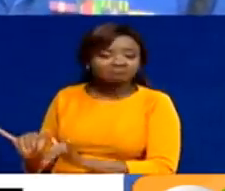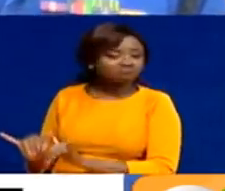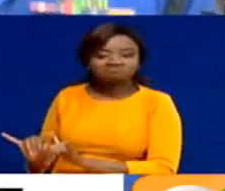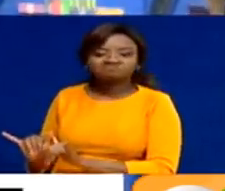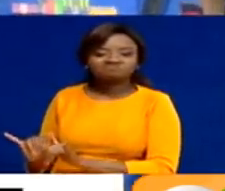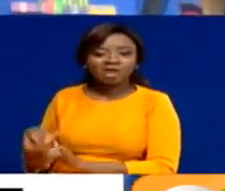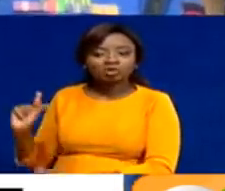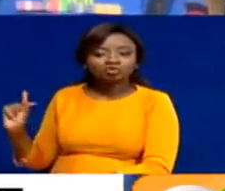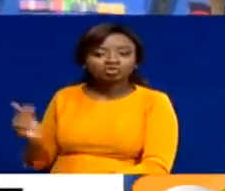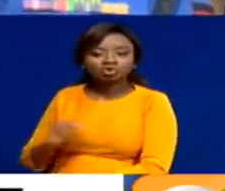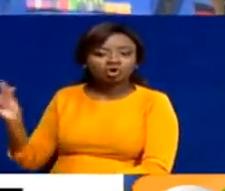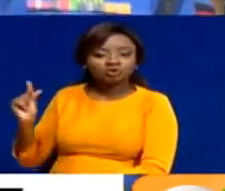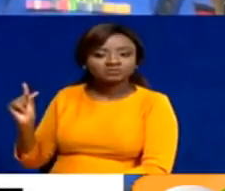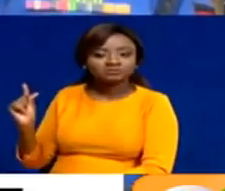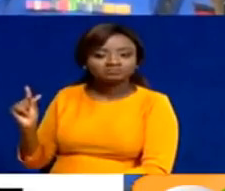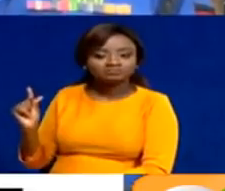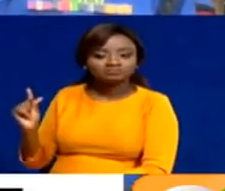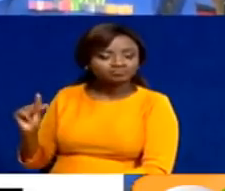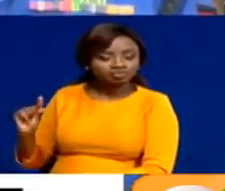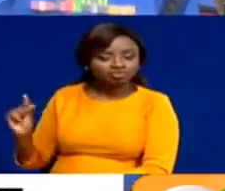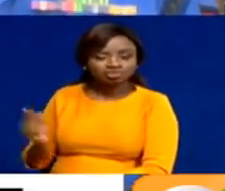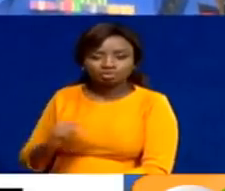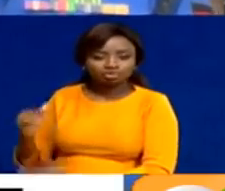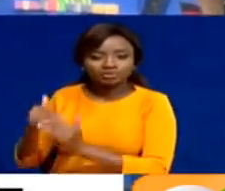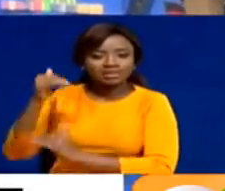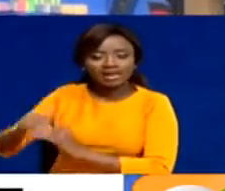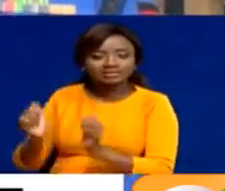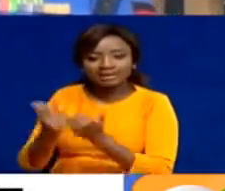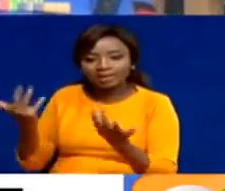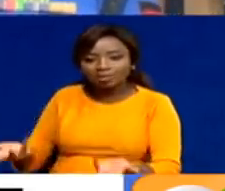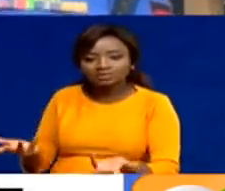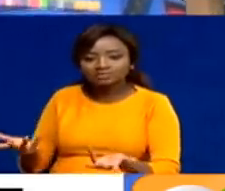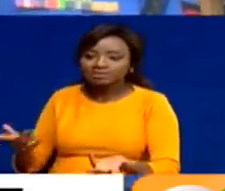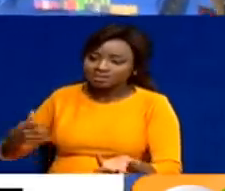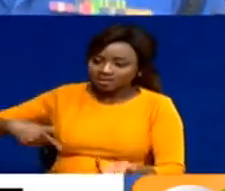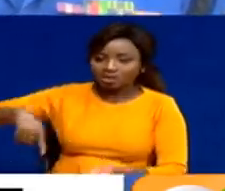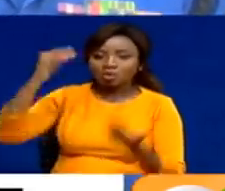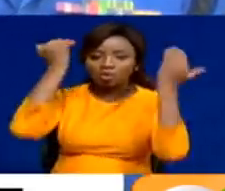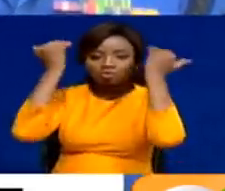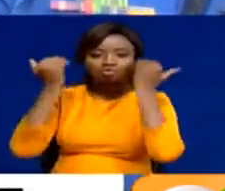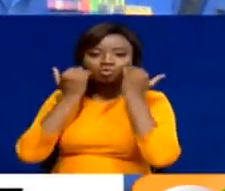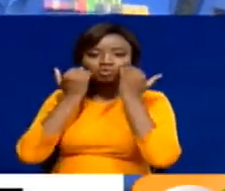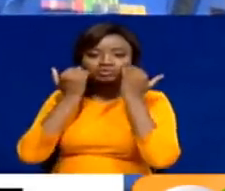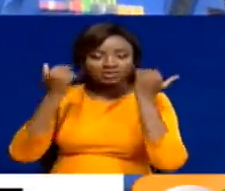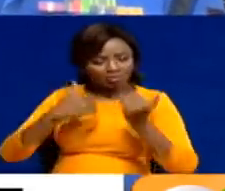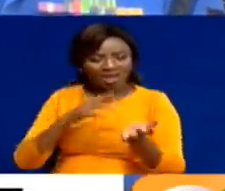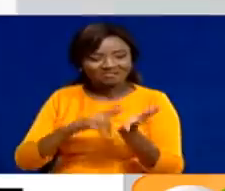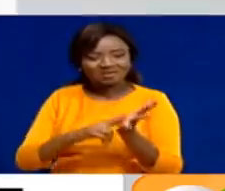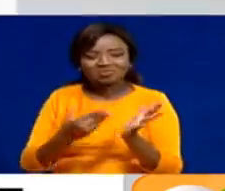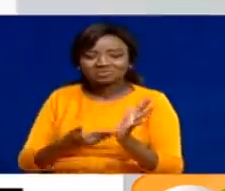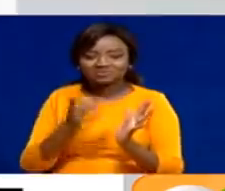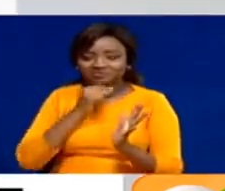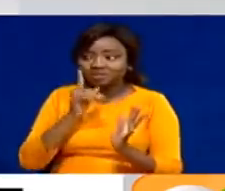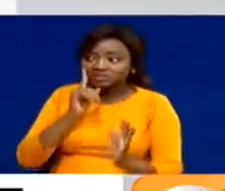longer. They are arrested, and what follows normally is being taken to court, and we have records for that.